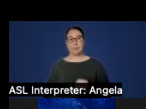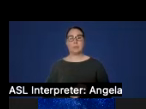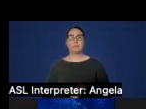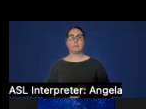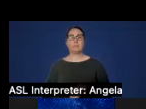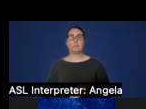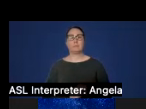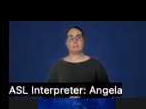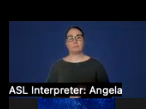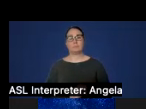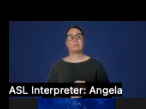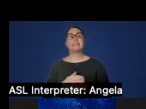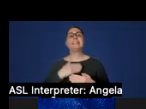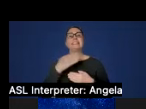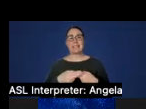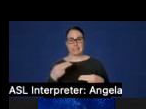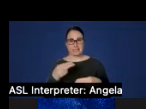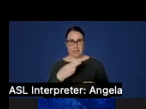Okay, you can go to next slide. Thank you.